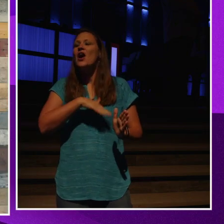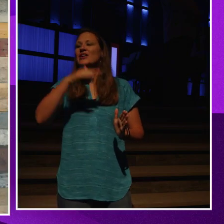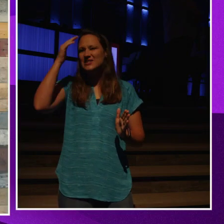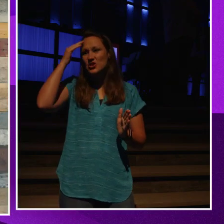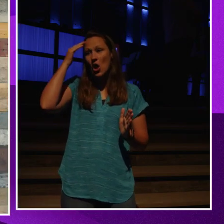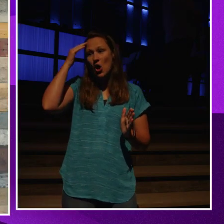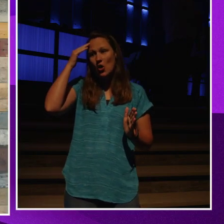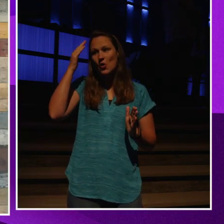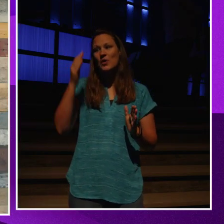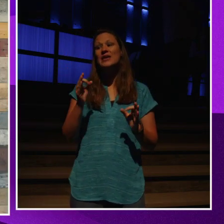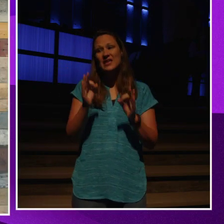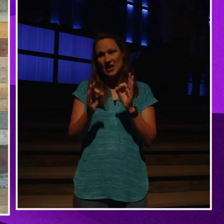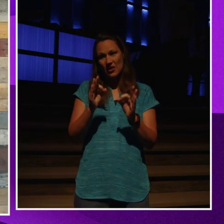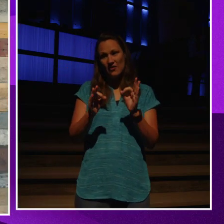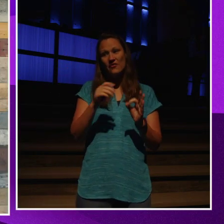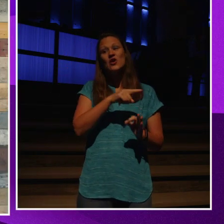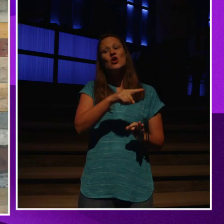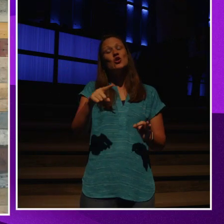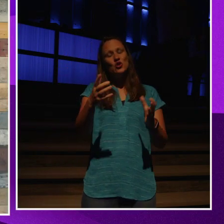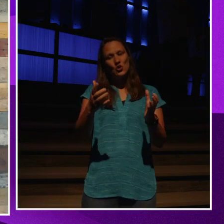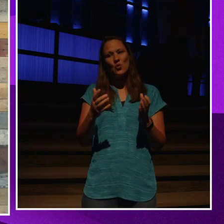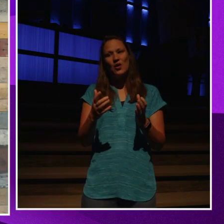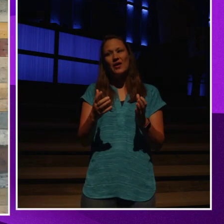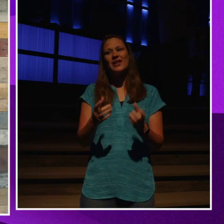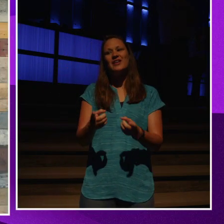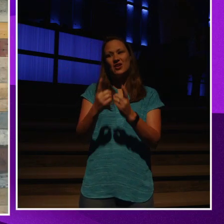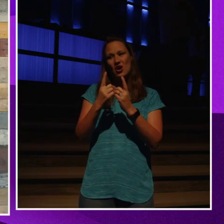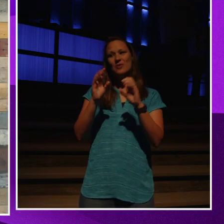church office or by texting CONNECT to